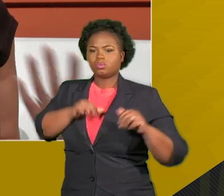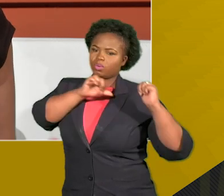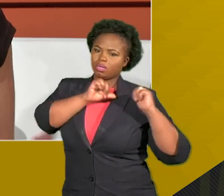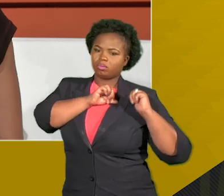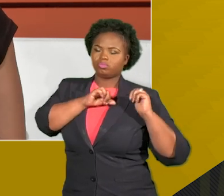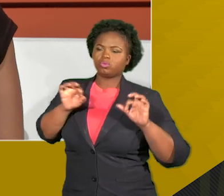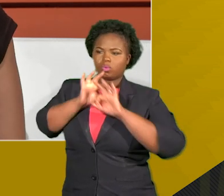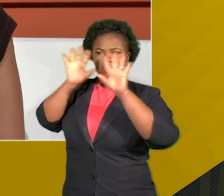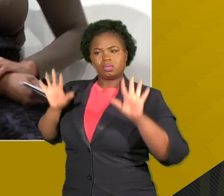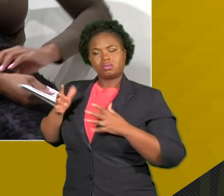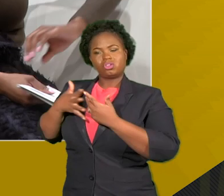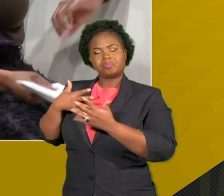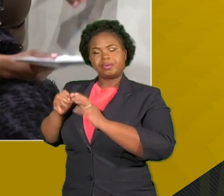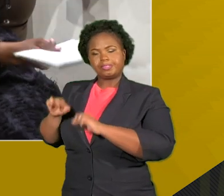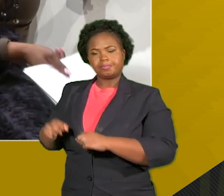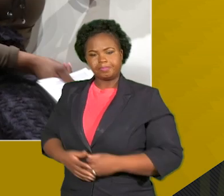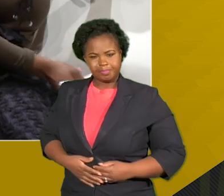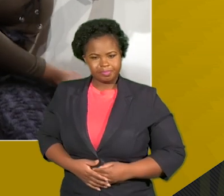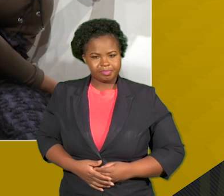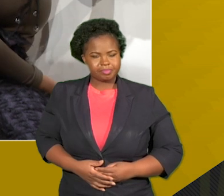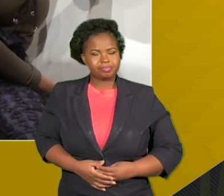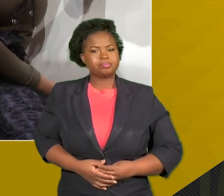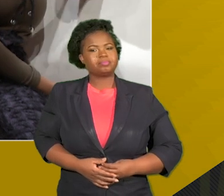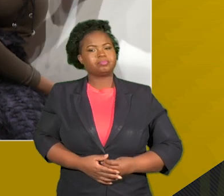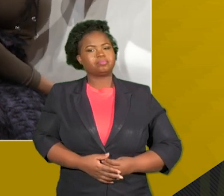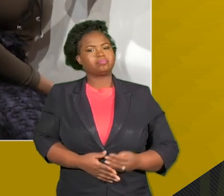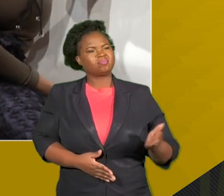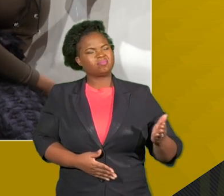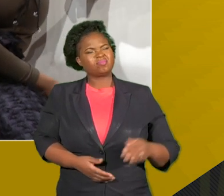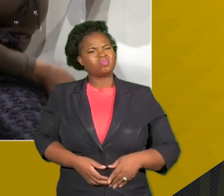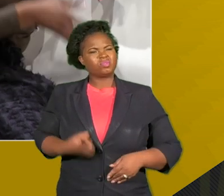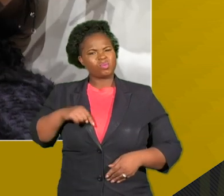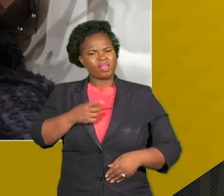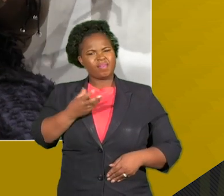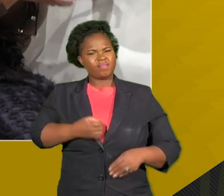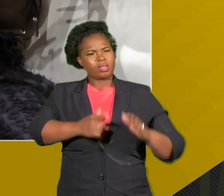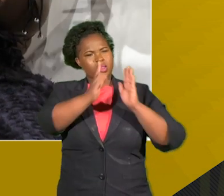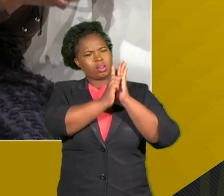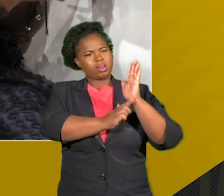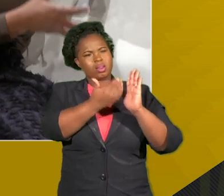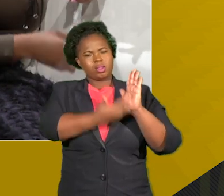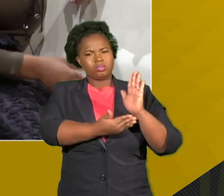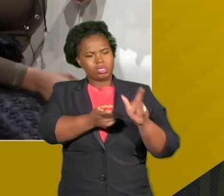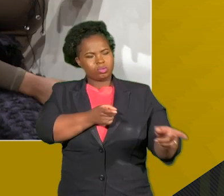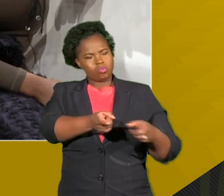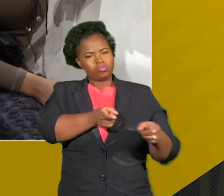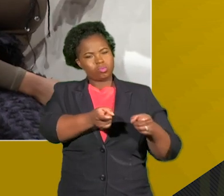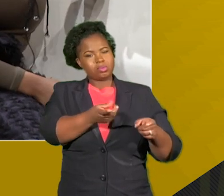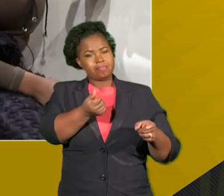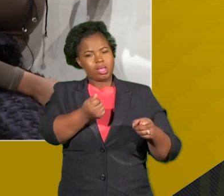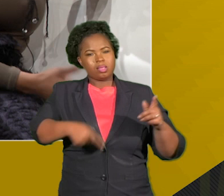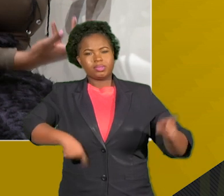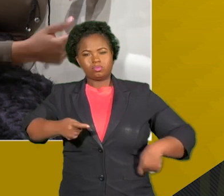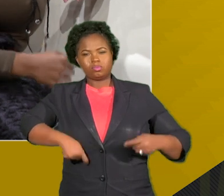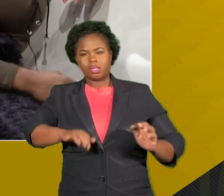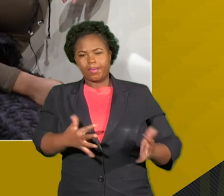accountability and transparency. Butimzi, kune legislation egovern how the money is supposed to be used in an